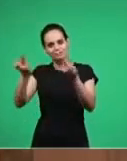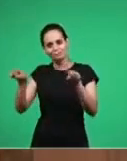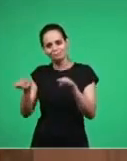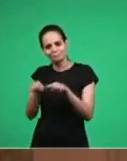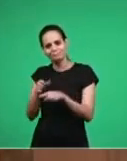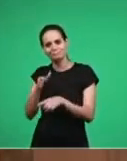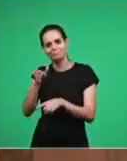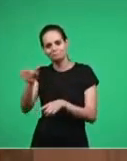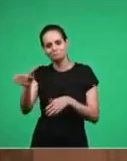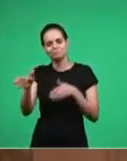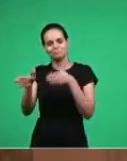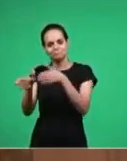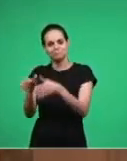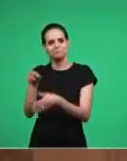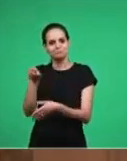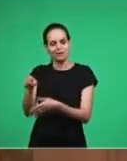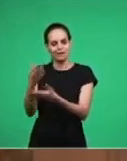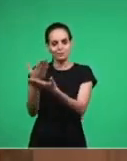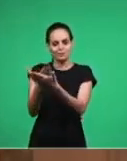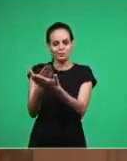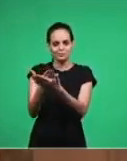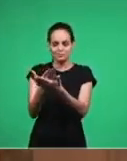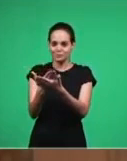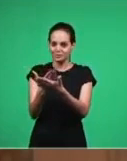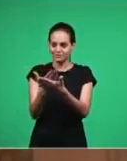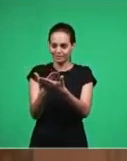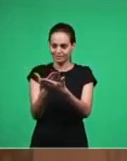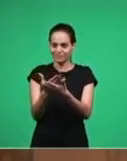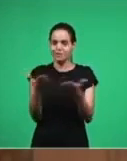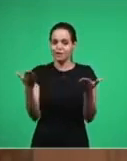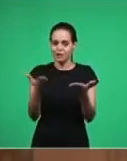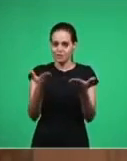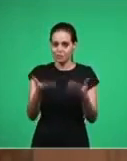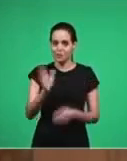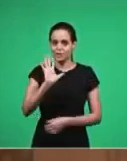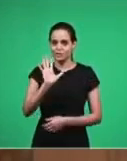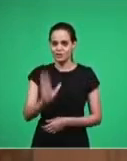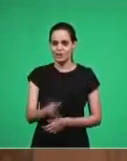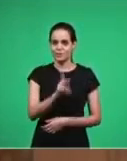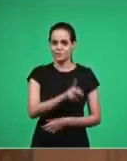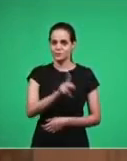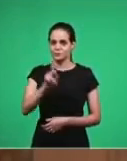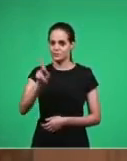to go receive the Sunday school teaching for them this morning.